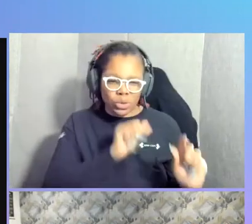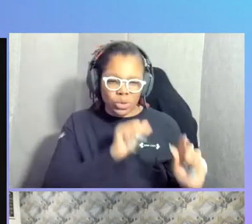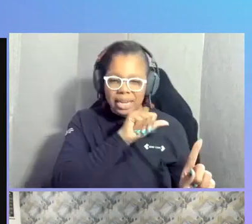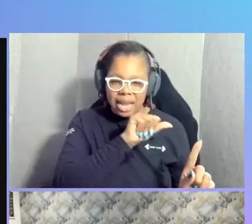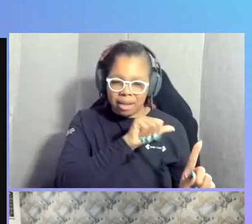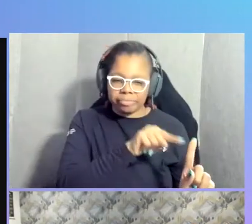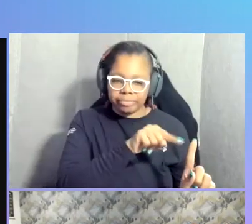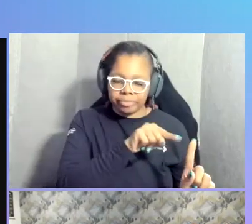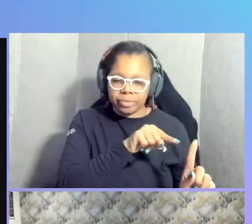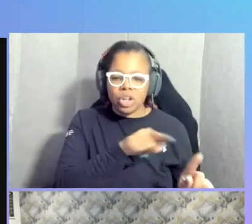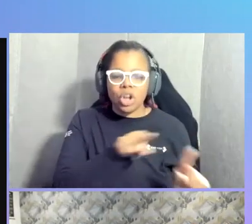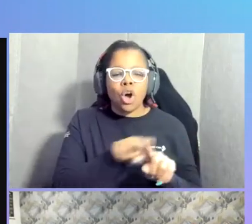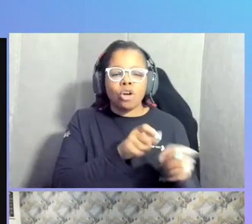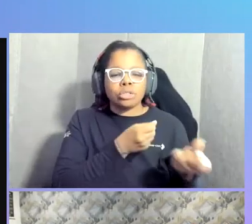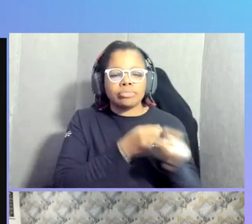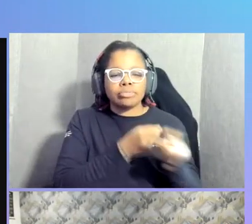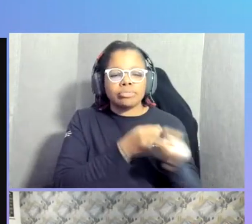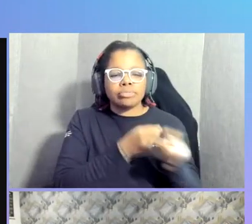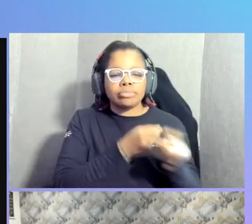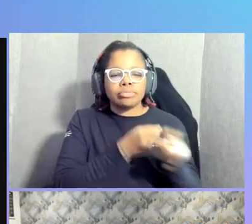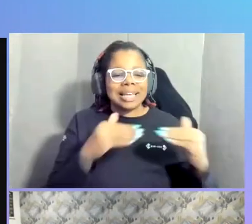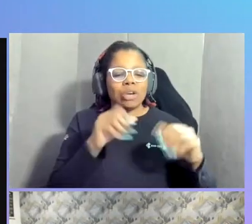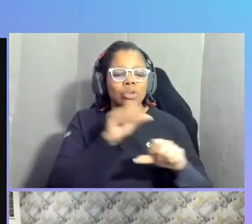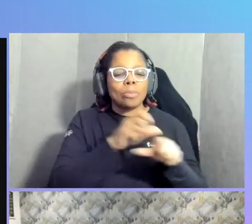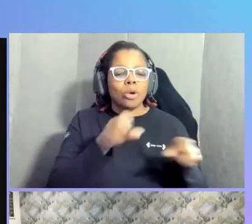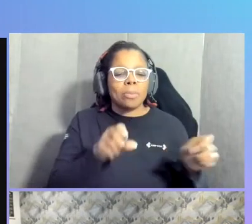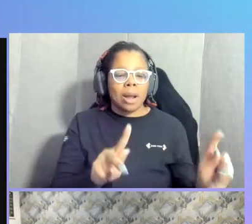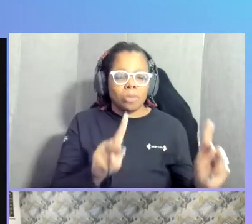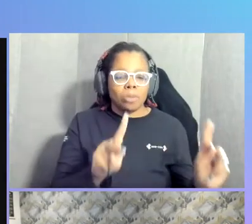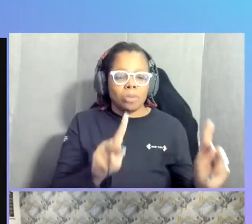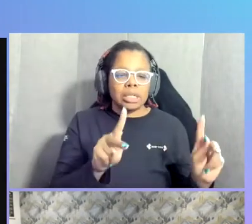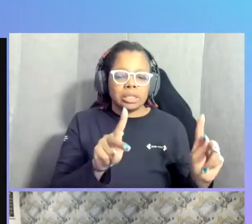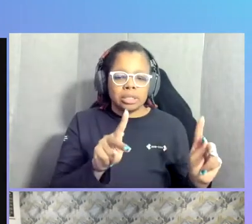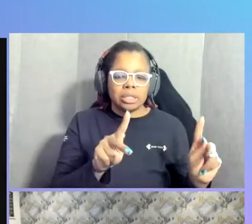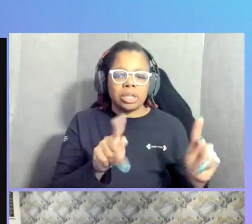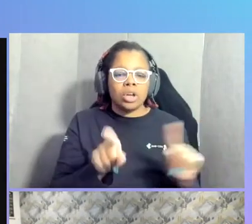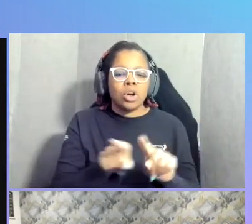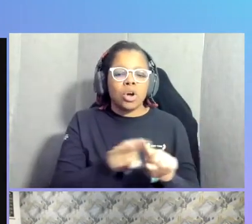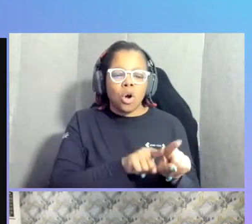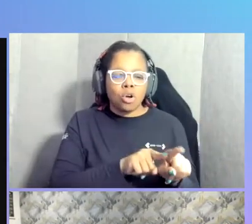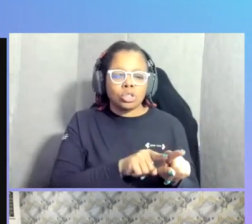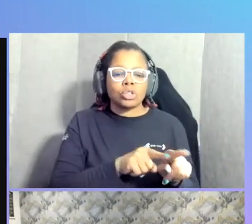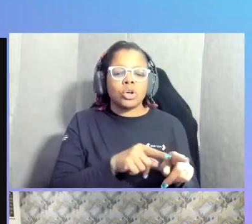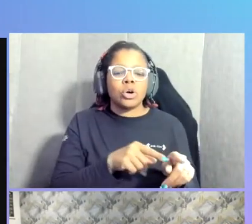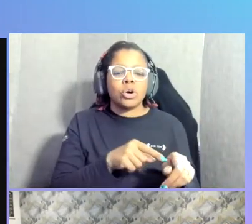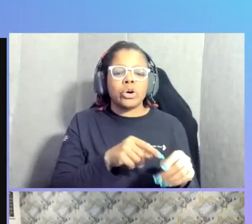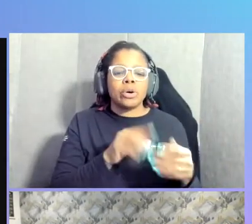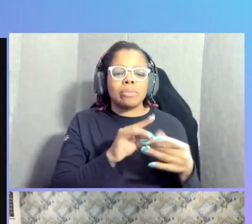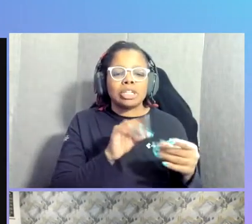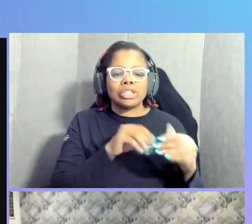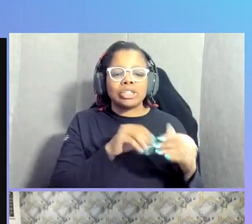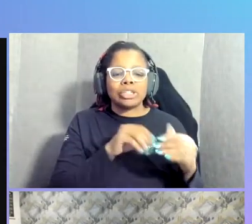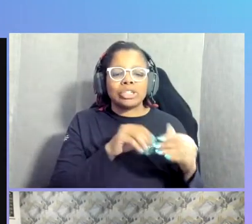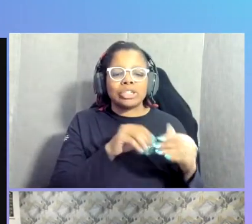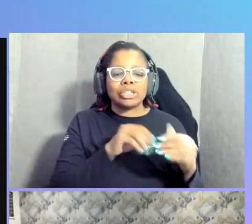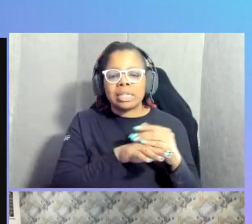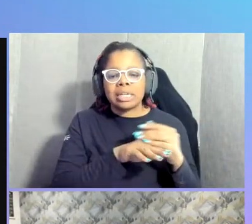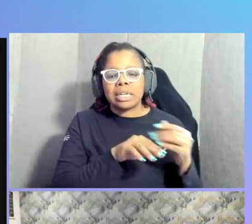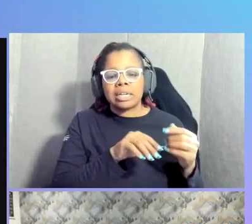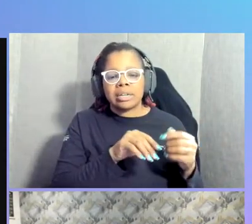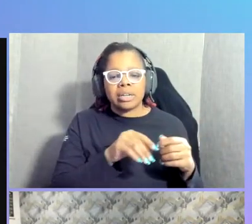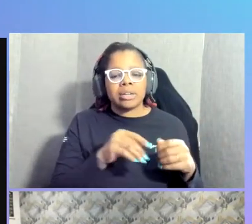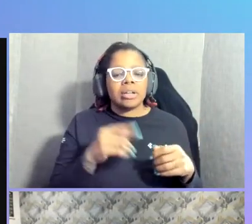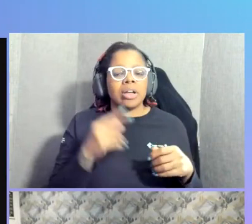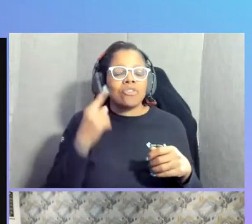also advocates for equal employment opportunities and also cares about accessibility in the physical